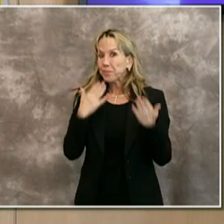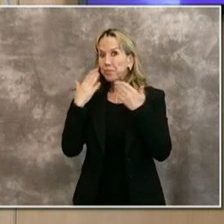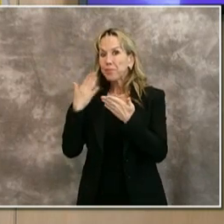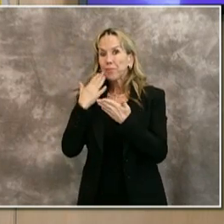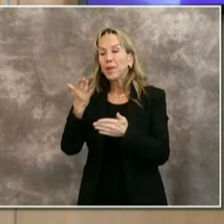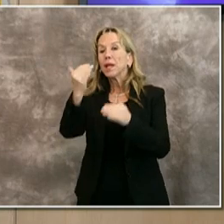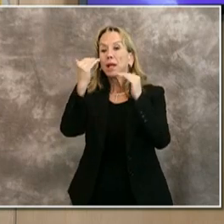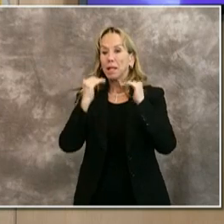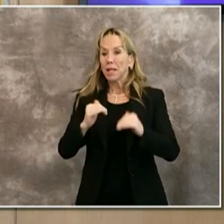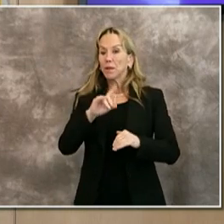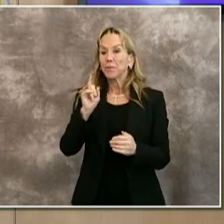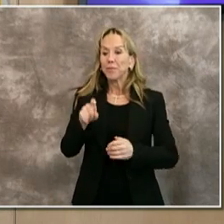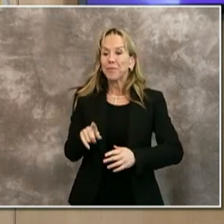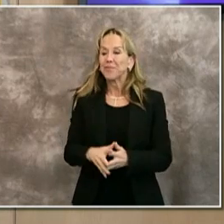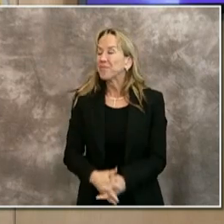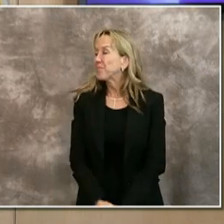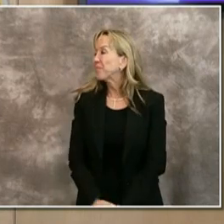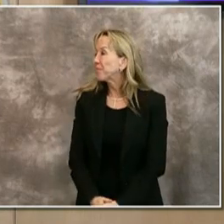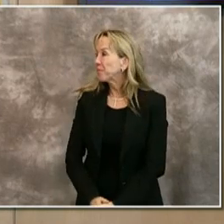Okay, next question.